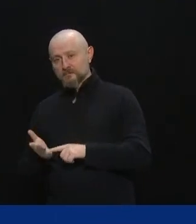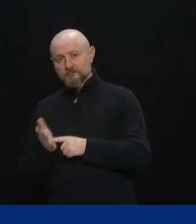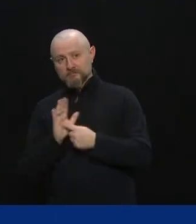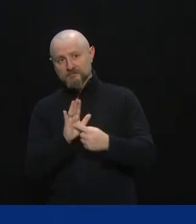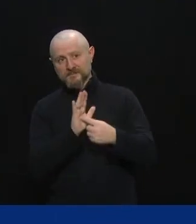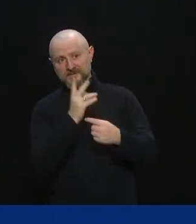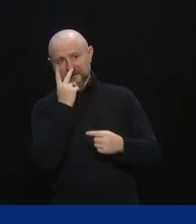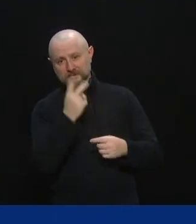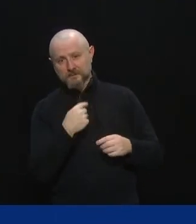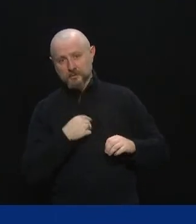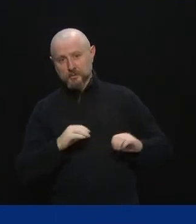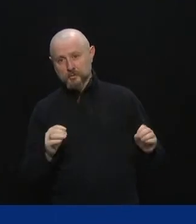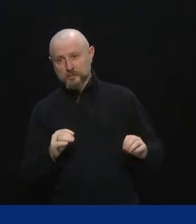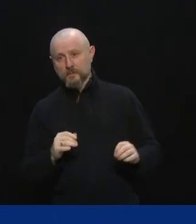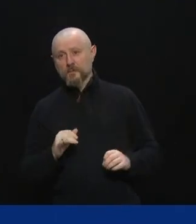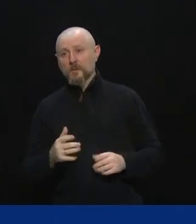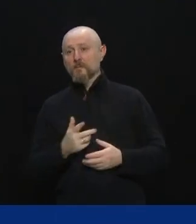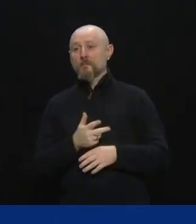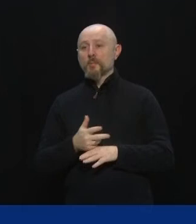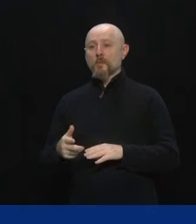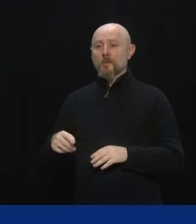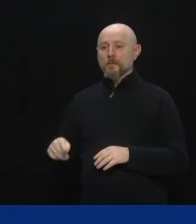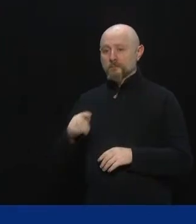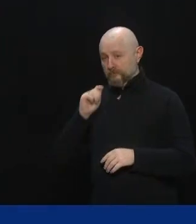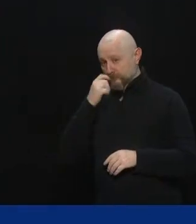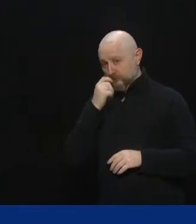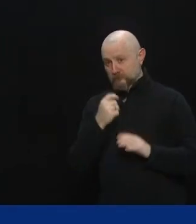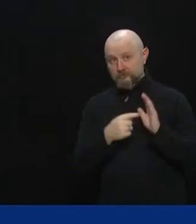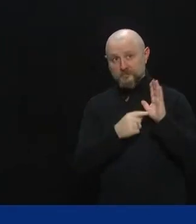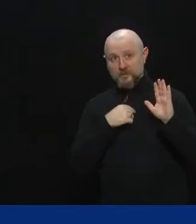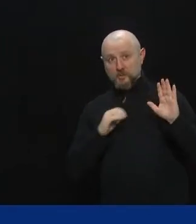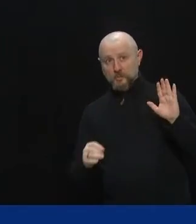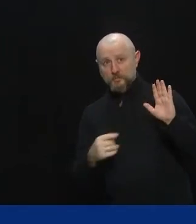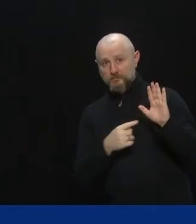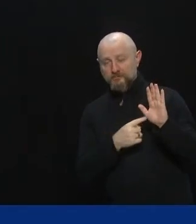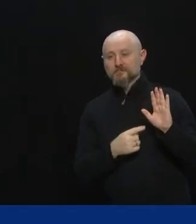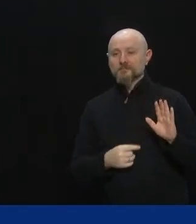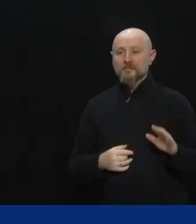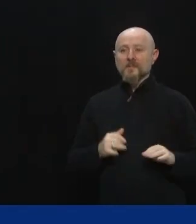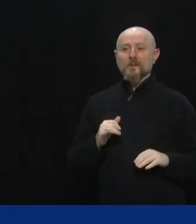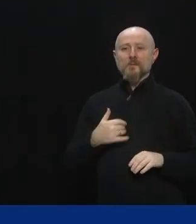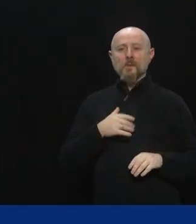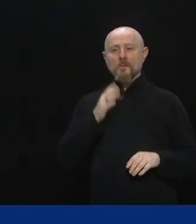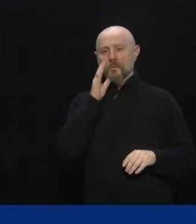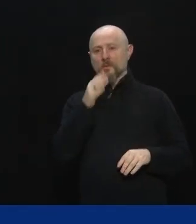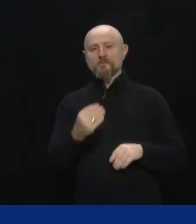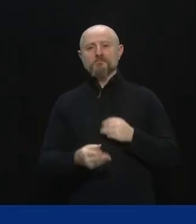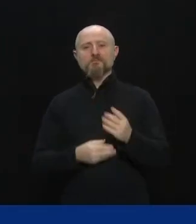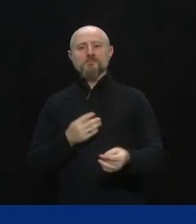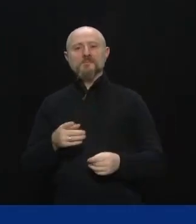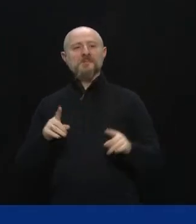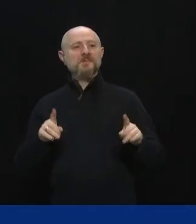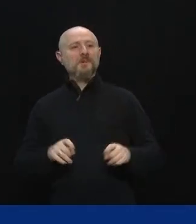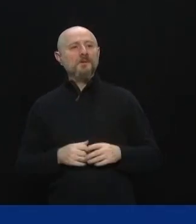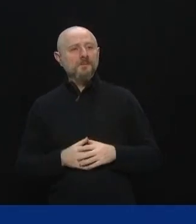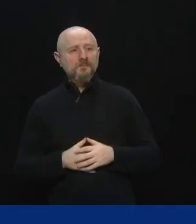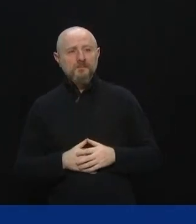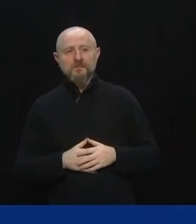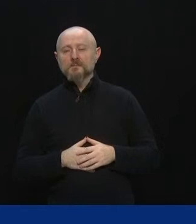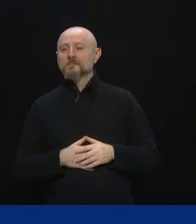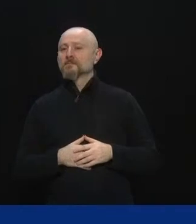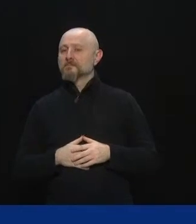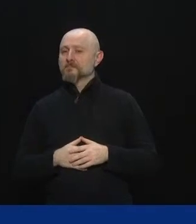in the parking lot before we go in, show us that it's true. But also, we will provide the tests. Again, the reason I'm asking you to do it in advance is not